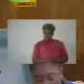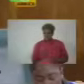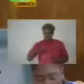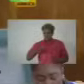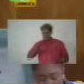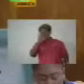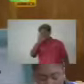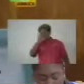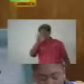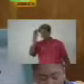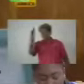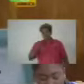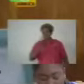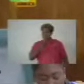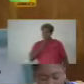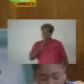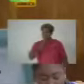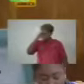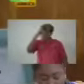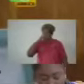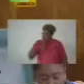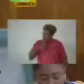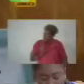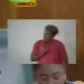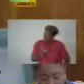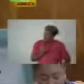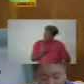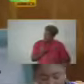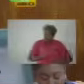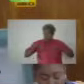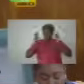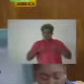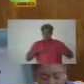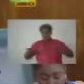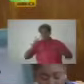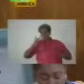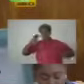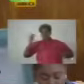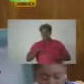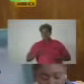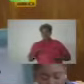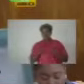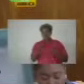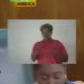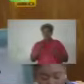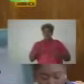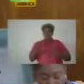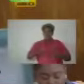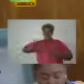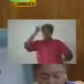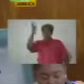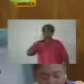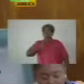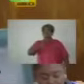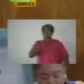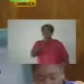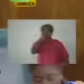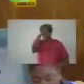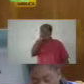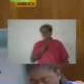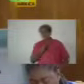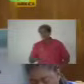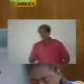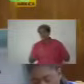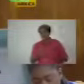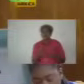have 47% single parent experience. And when you have that single parent experience,